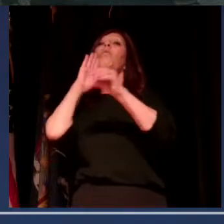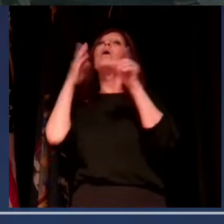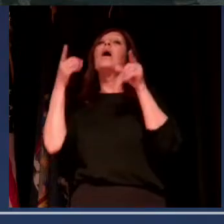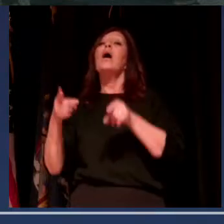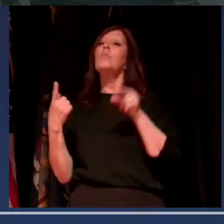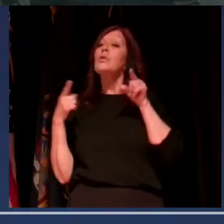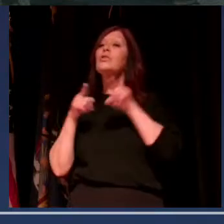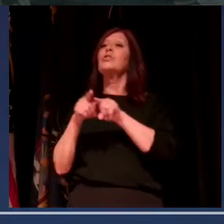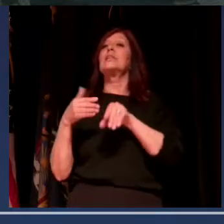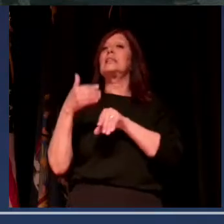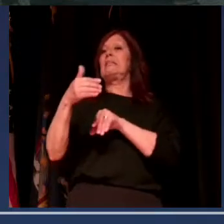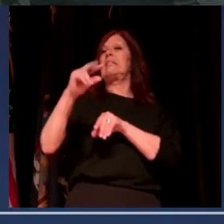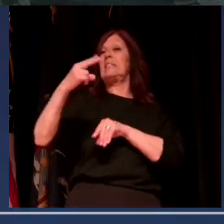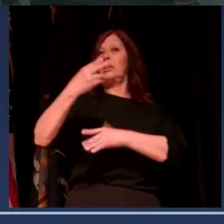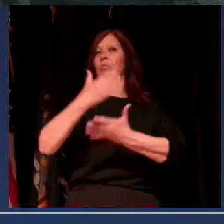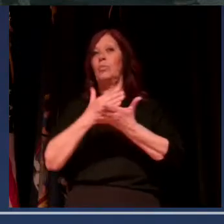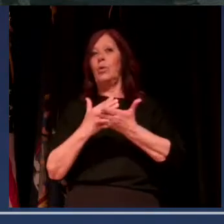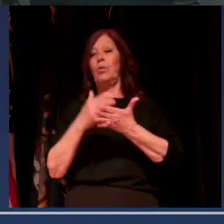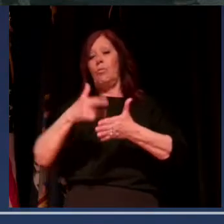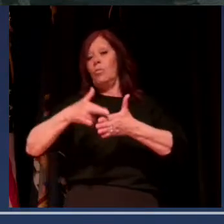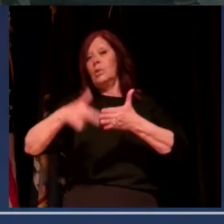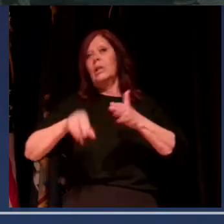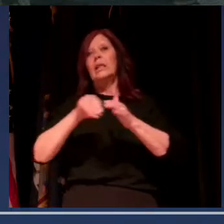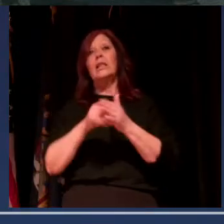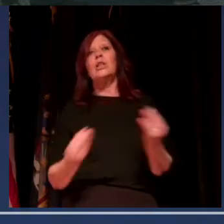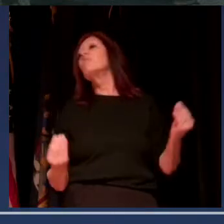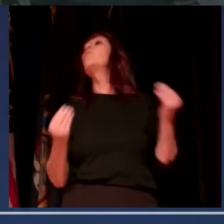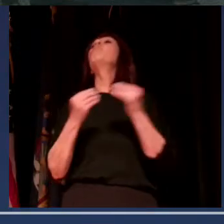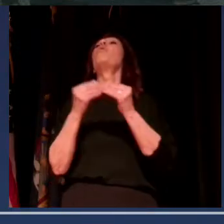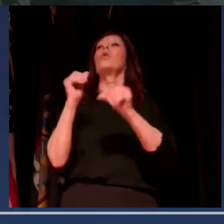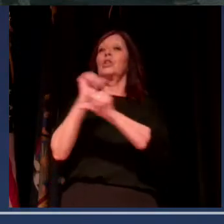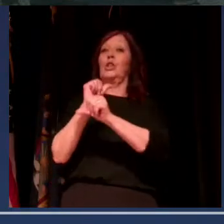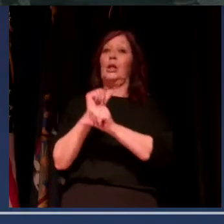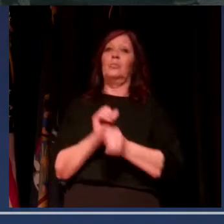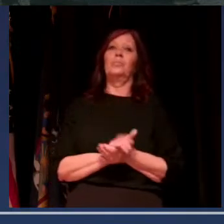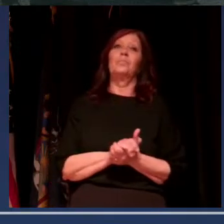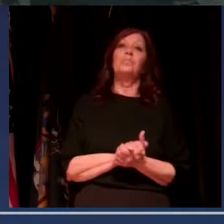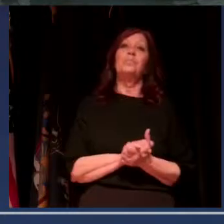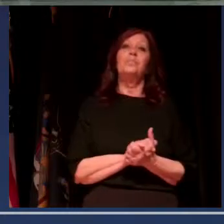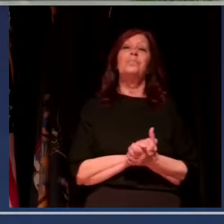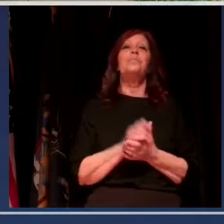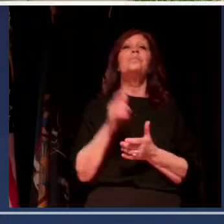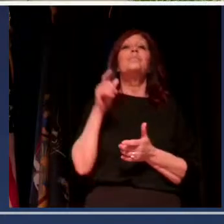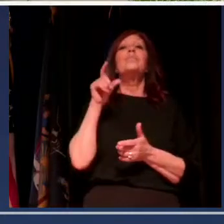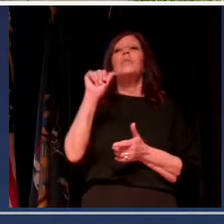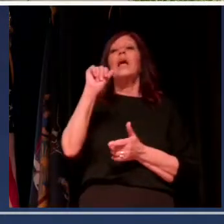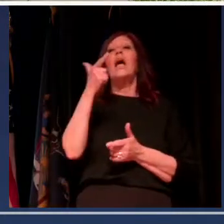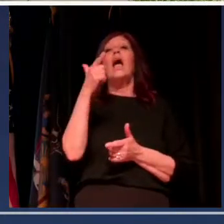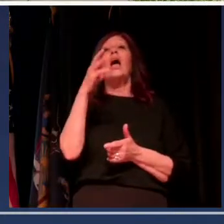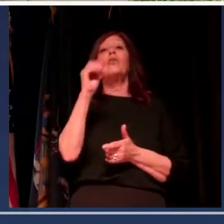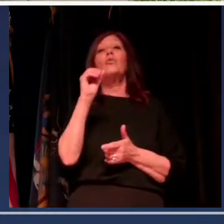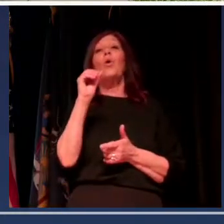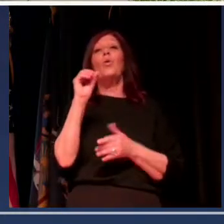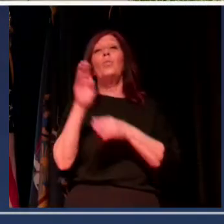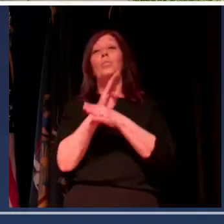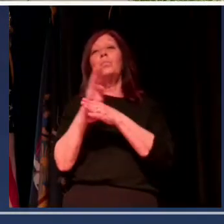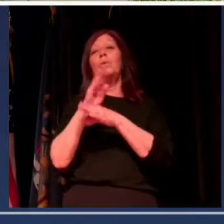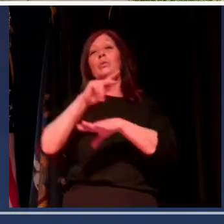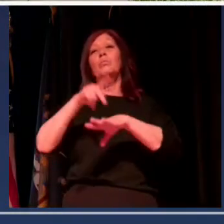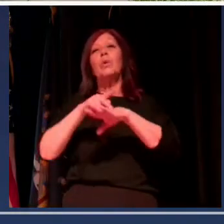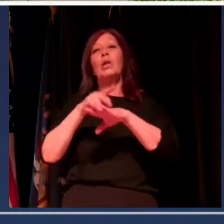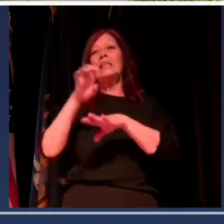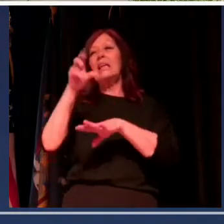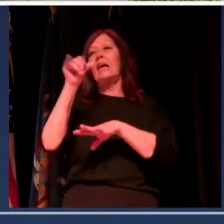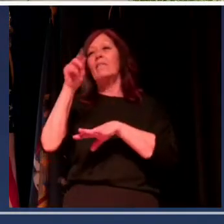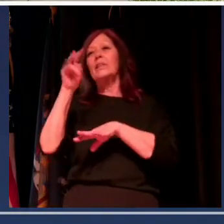during the next second phase, resulting in even more jobs. At the Agribusiness Park in Evans, we have finalized our